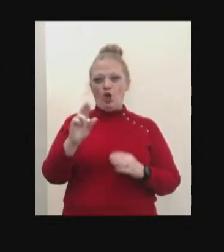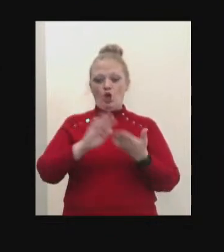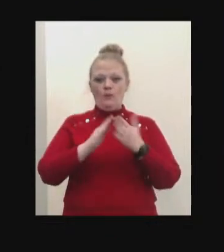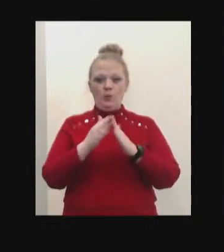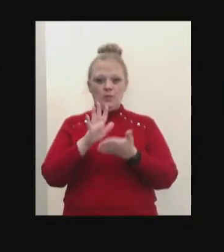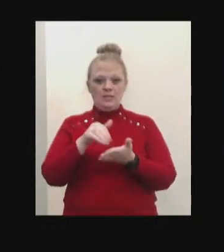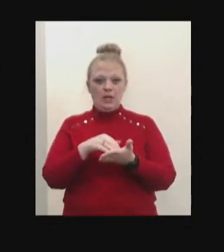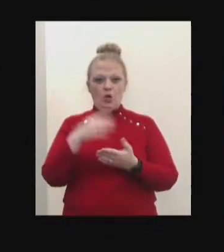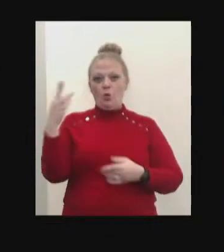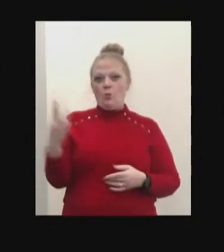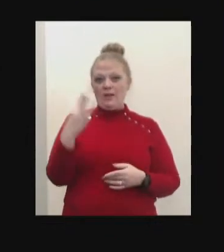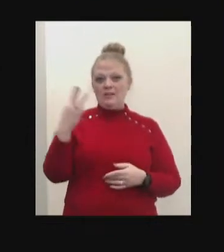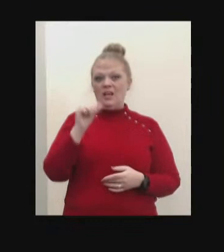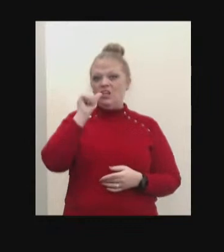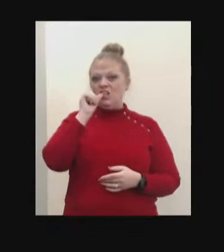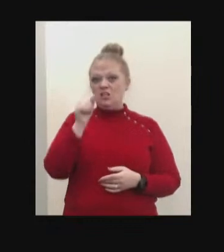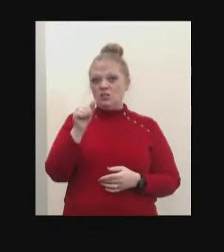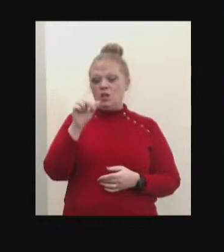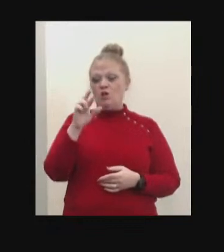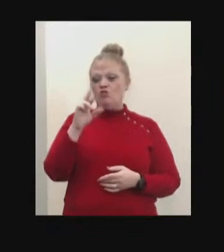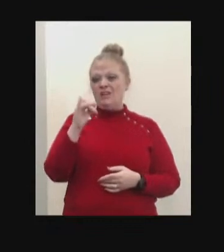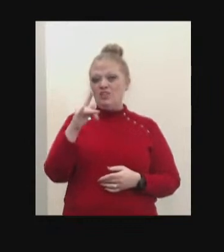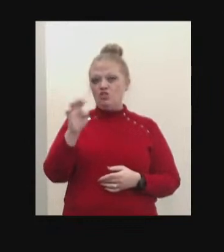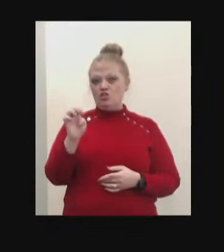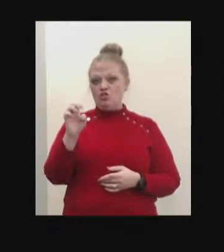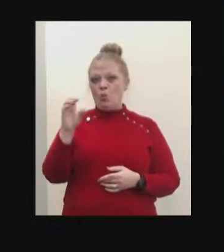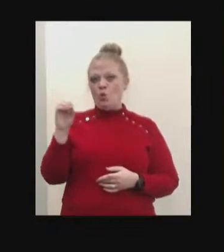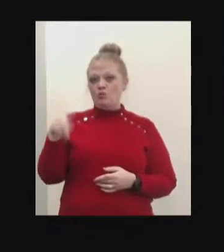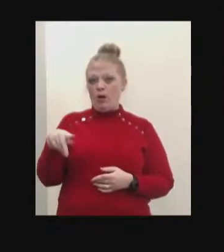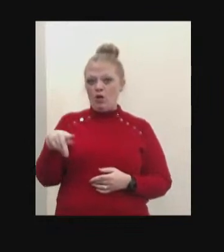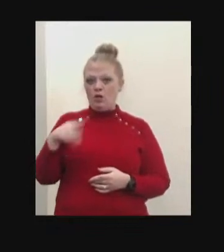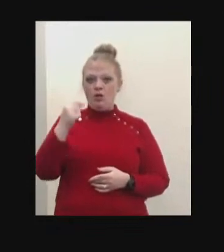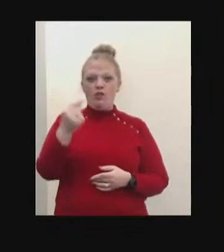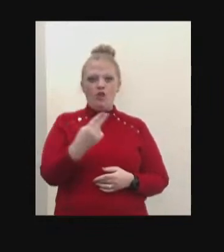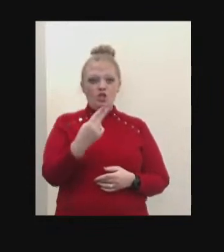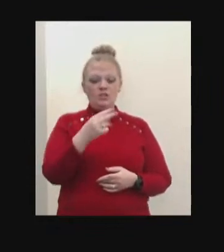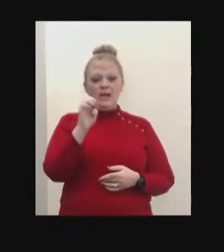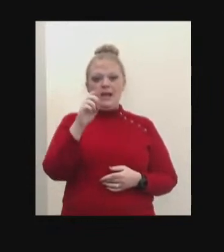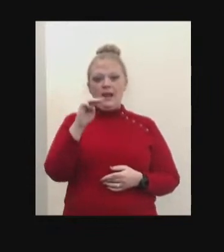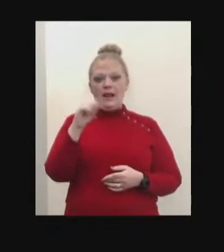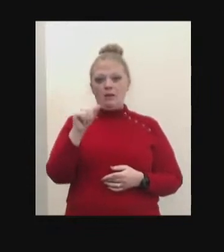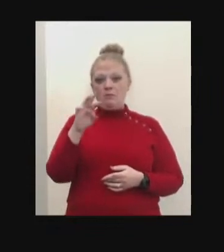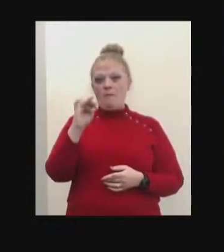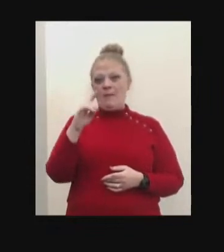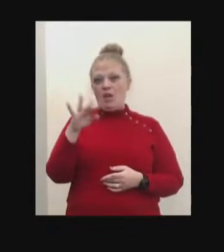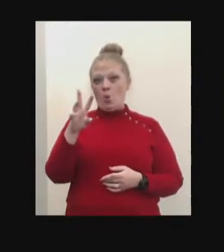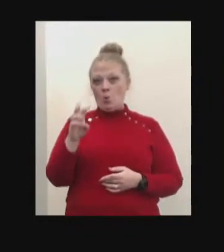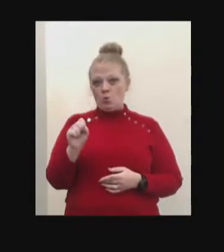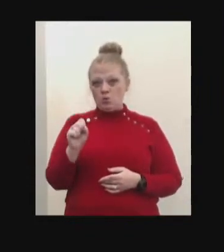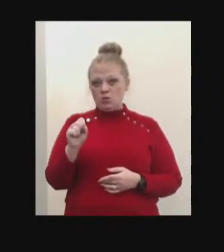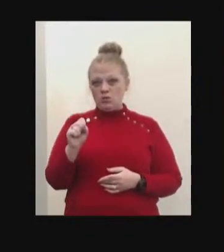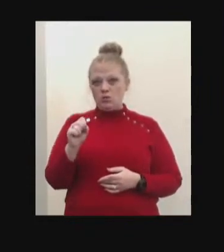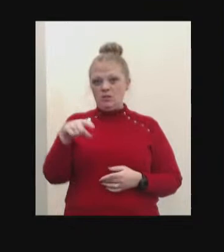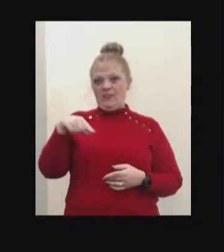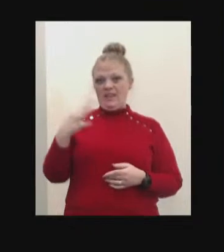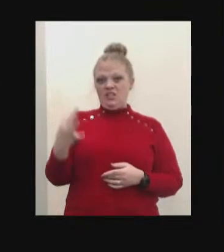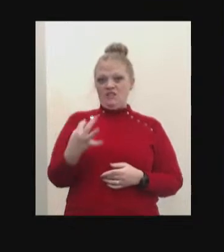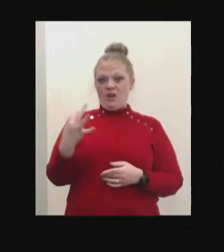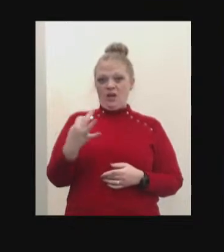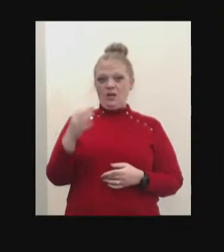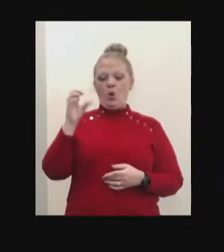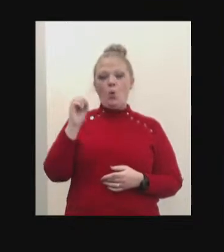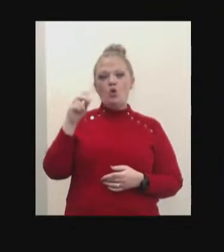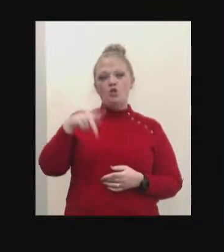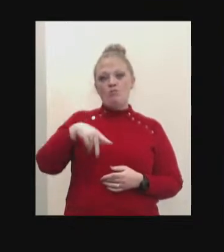going to be at Chestnut Ridge and Orchard Park. Thursday, we'll be at Elmo Meadows Park. And this Friday, we're going to be at the Orchard Park